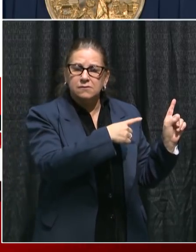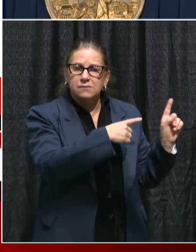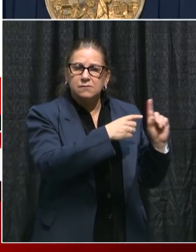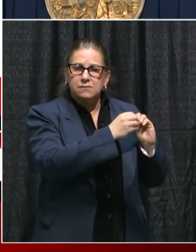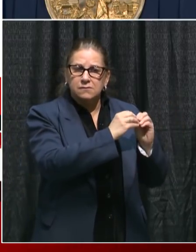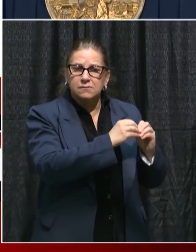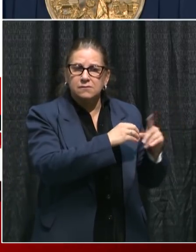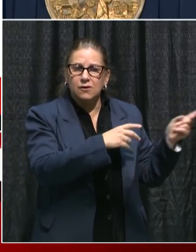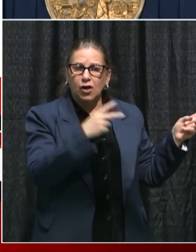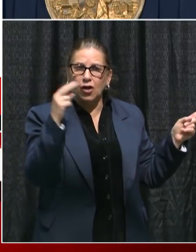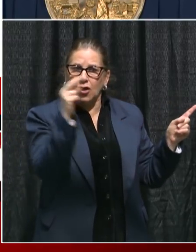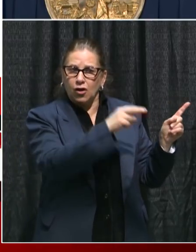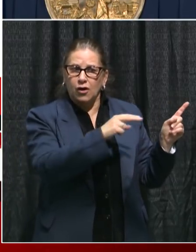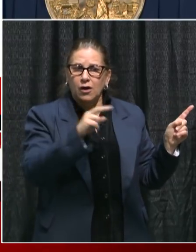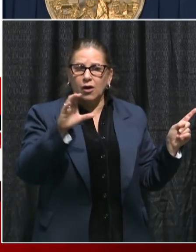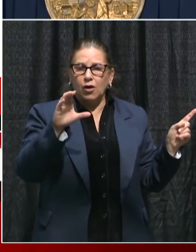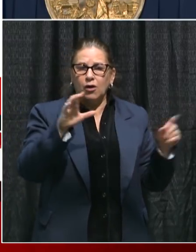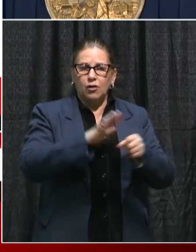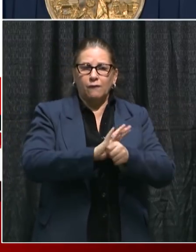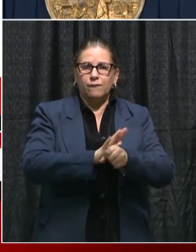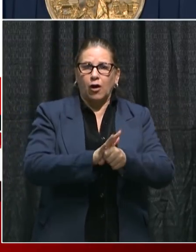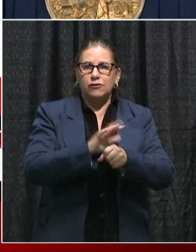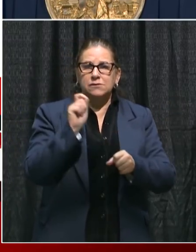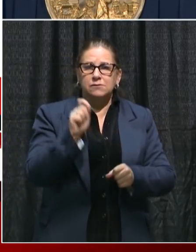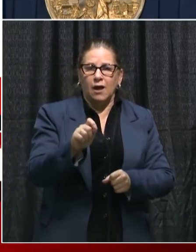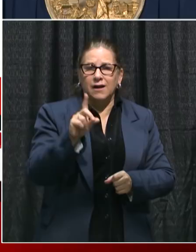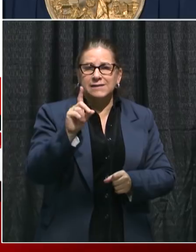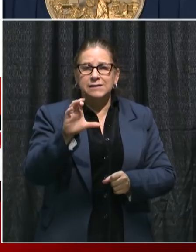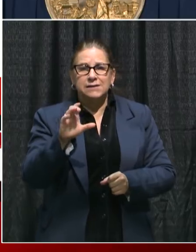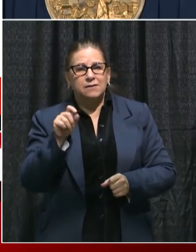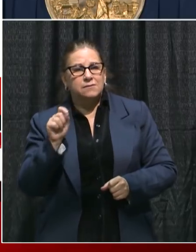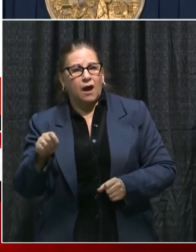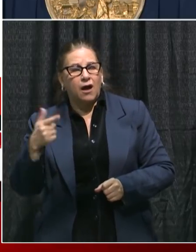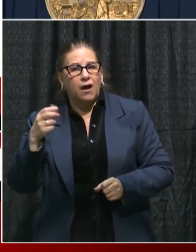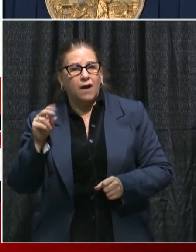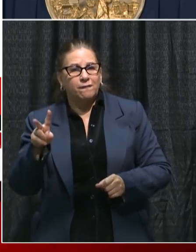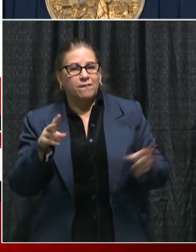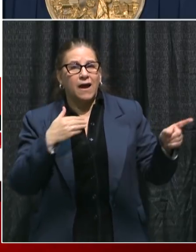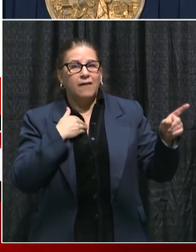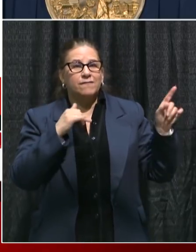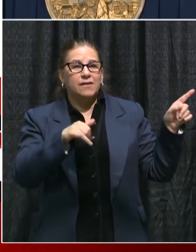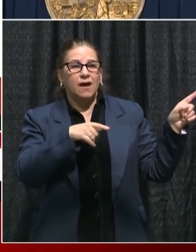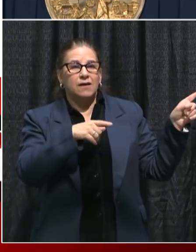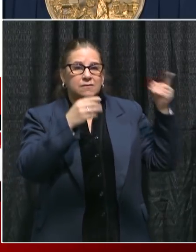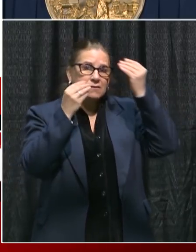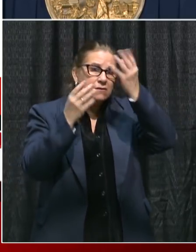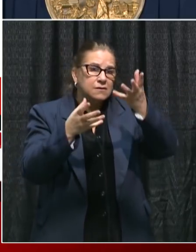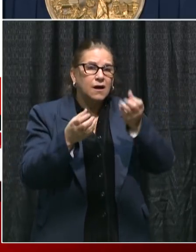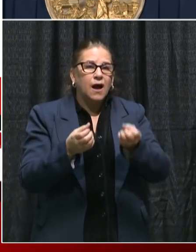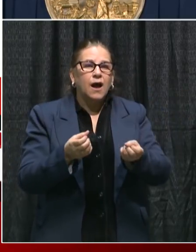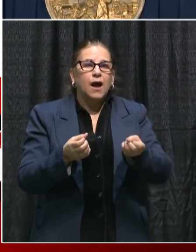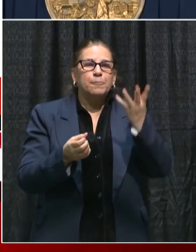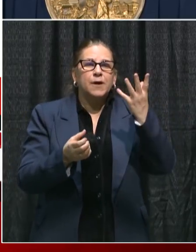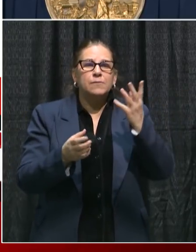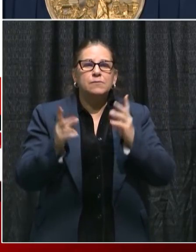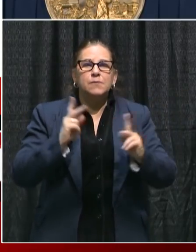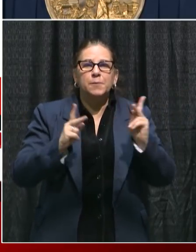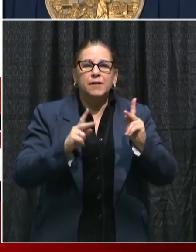coronavirus.dc.gov. This chart shows how many patients are in our hospitals, how many patients